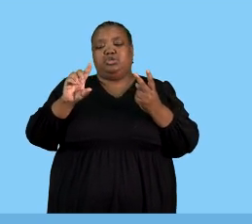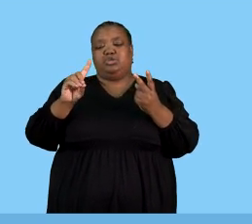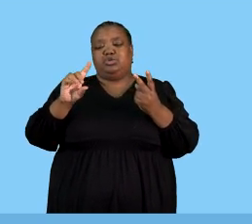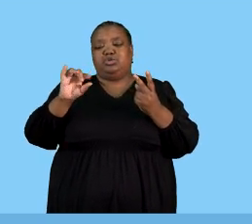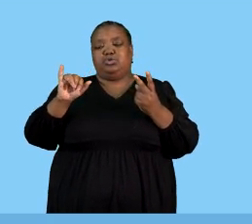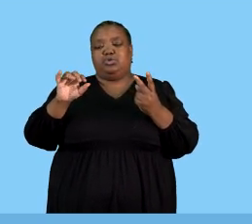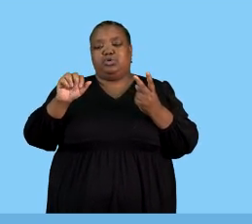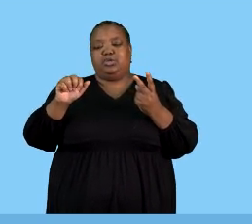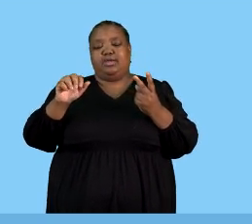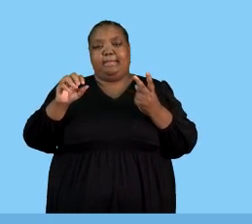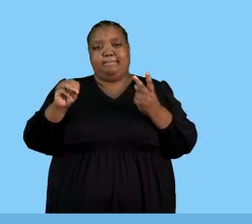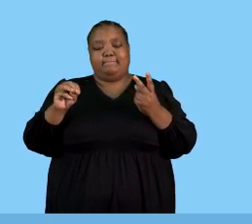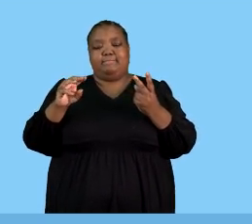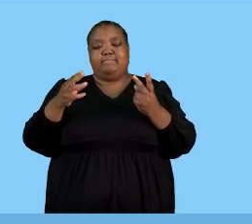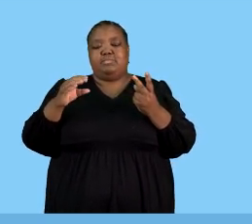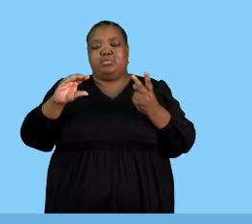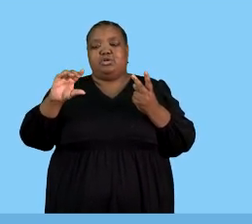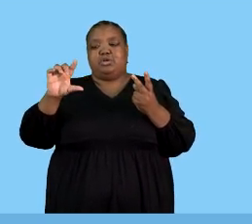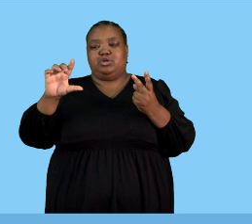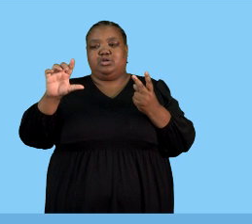chloride. So moving on.